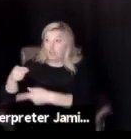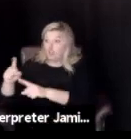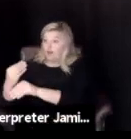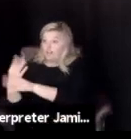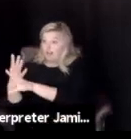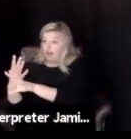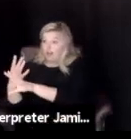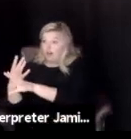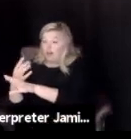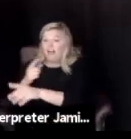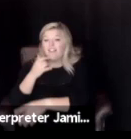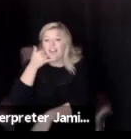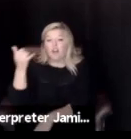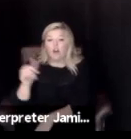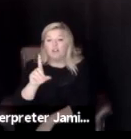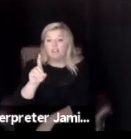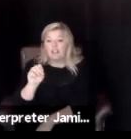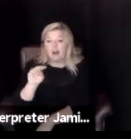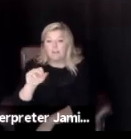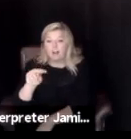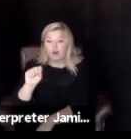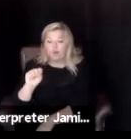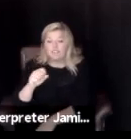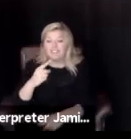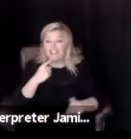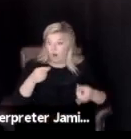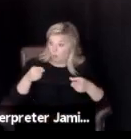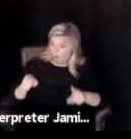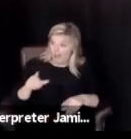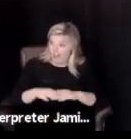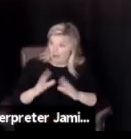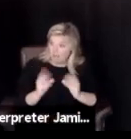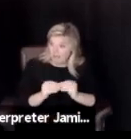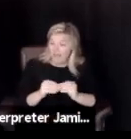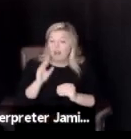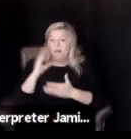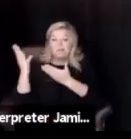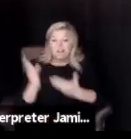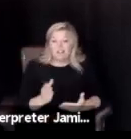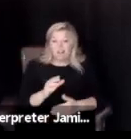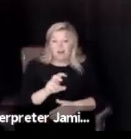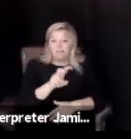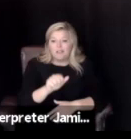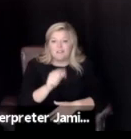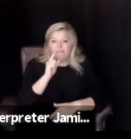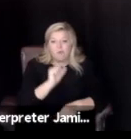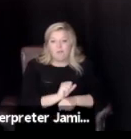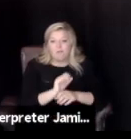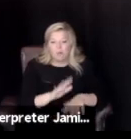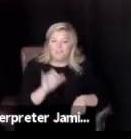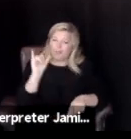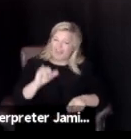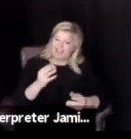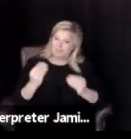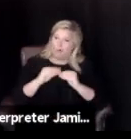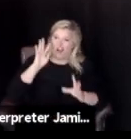time delivering a personal pizza. How awesome is that? Can you imagine how that made? So thinking outside the